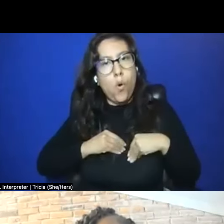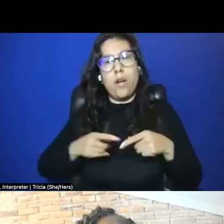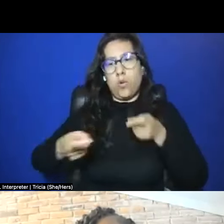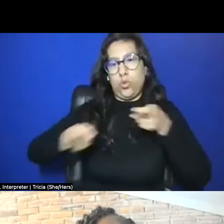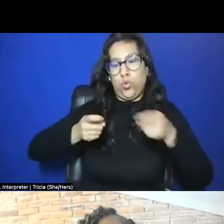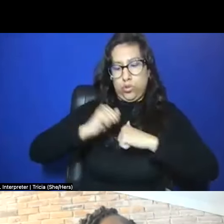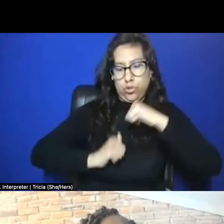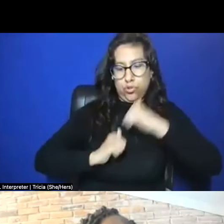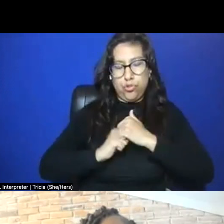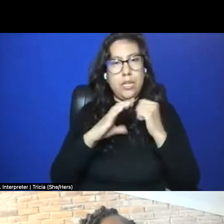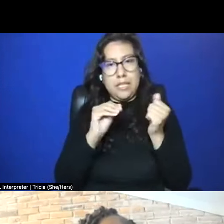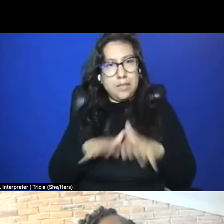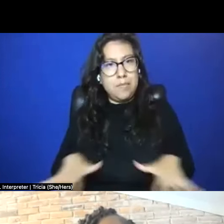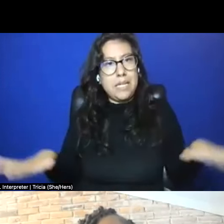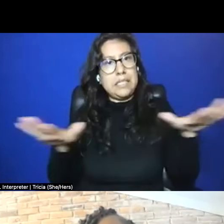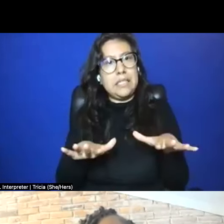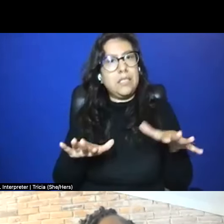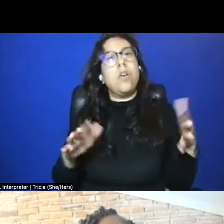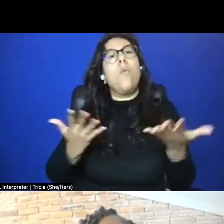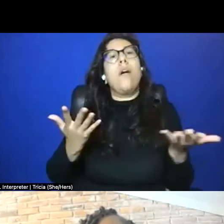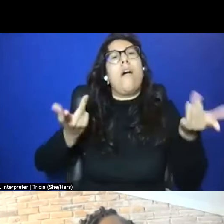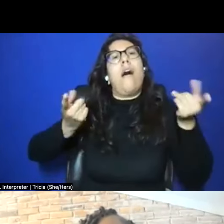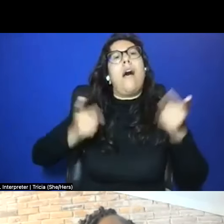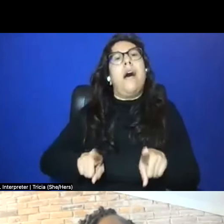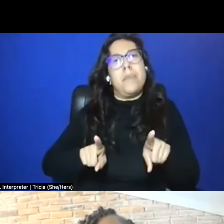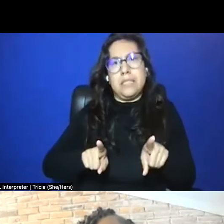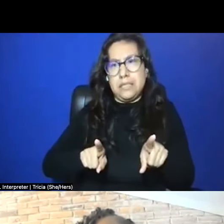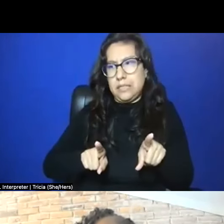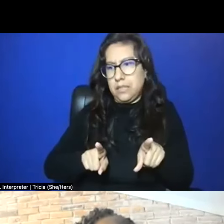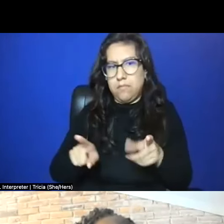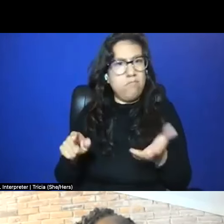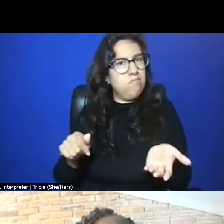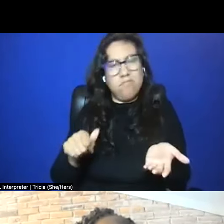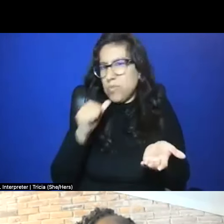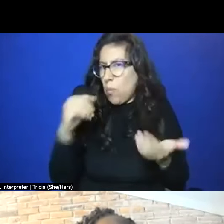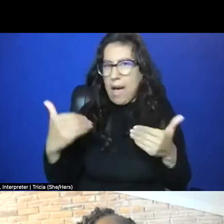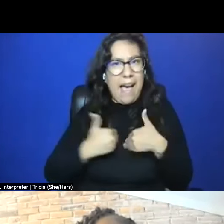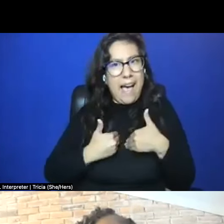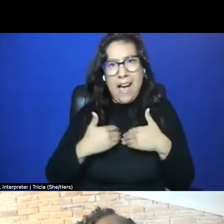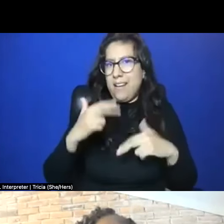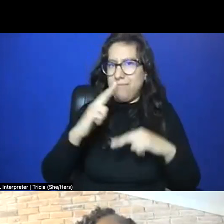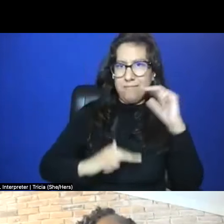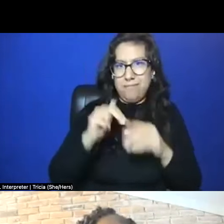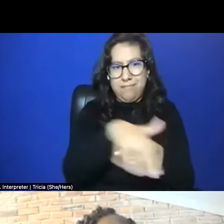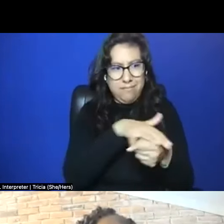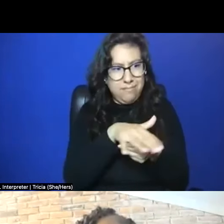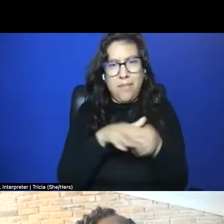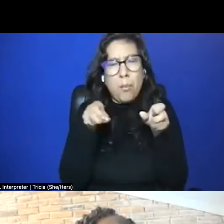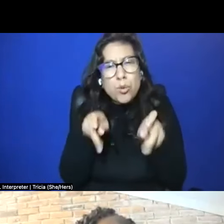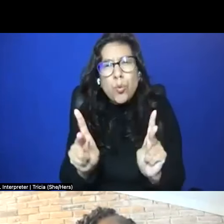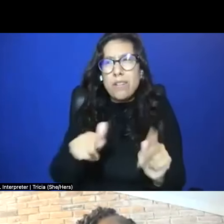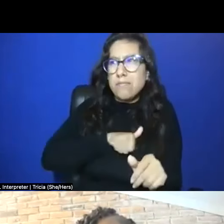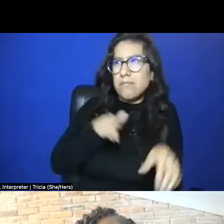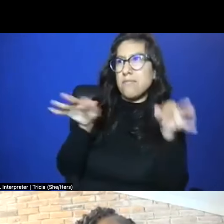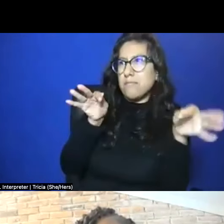and spaces, and what happens when we don't always have the venues to tell our own story, who tells